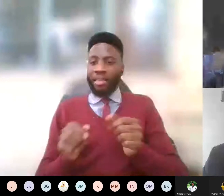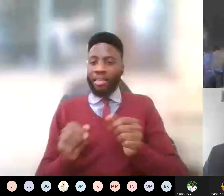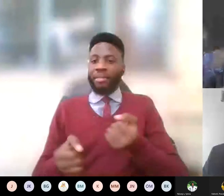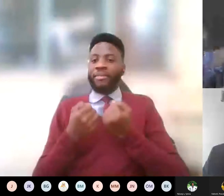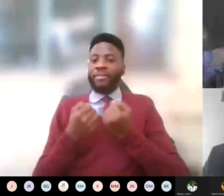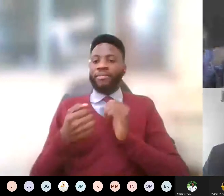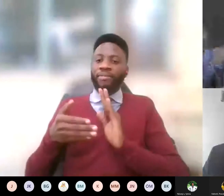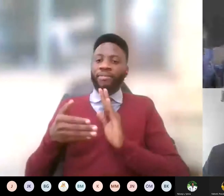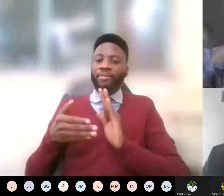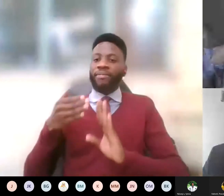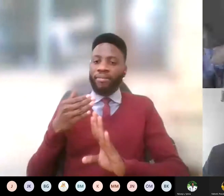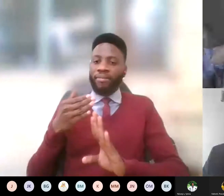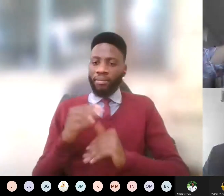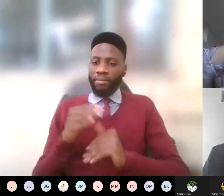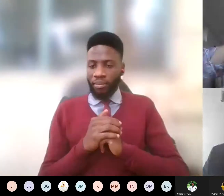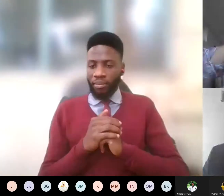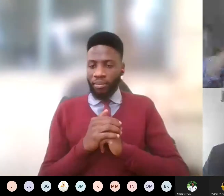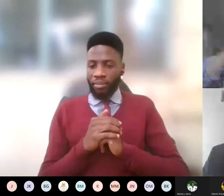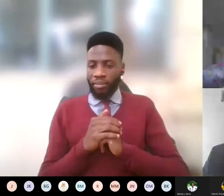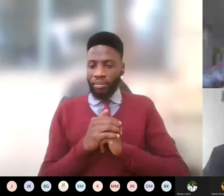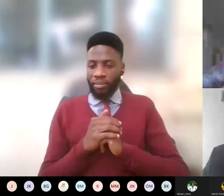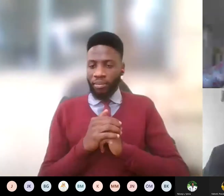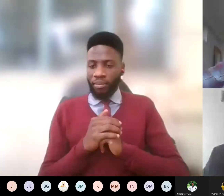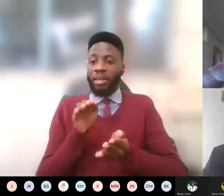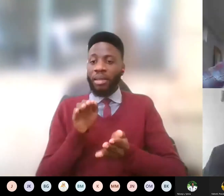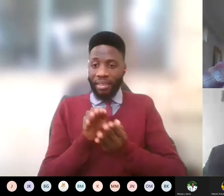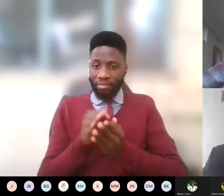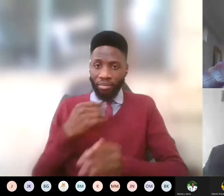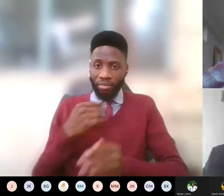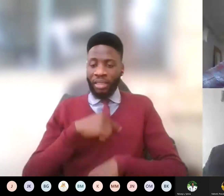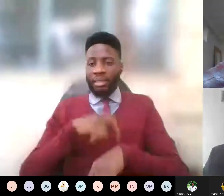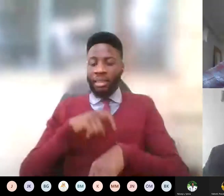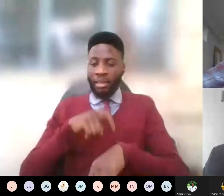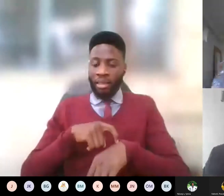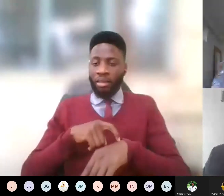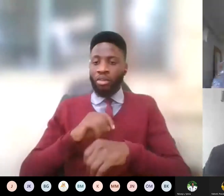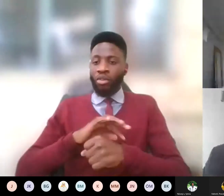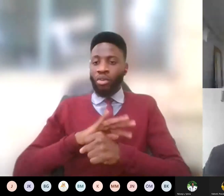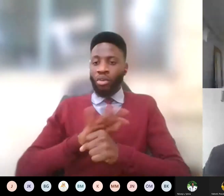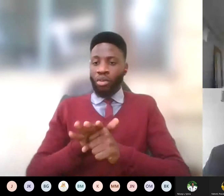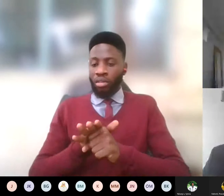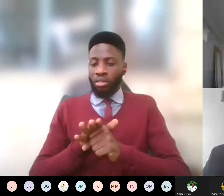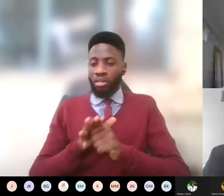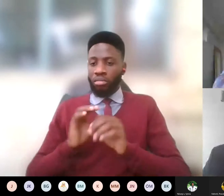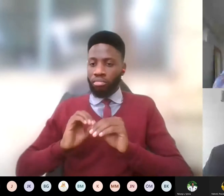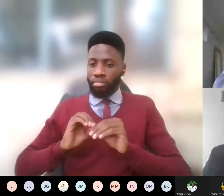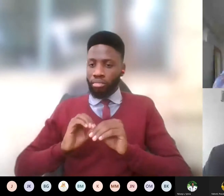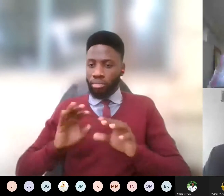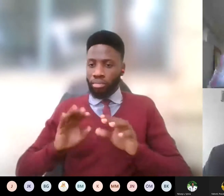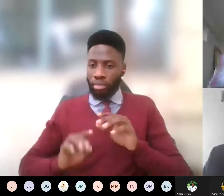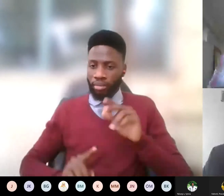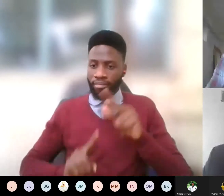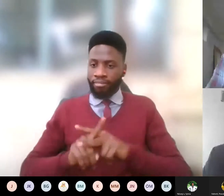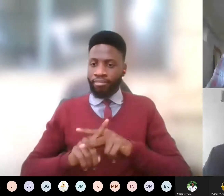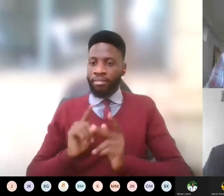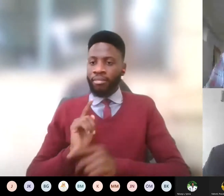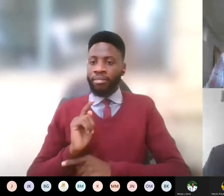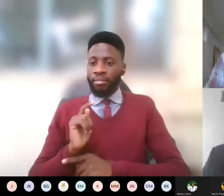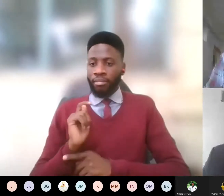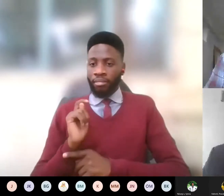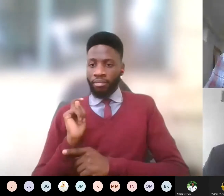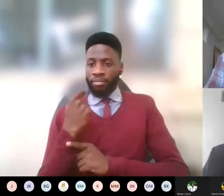and it seems that it's only people within the IT space are going to survive the future of work, which is again